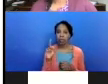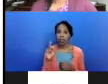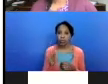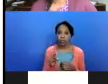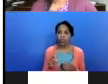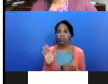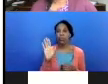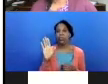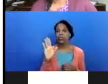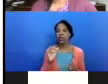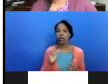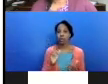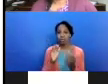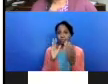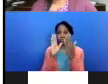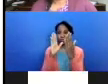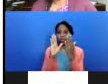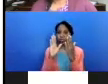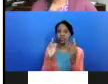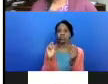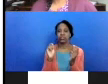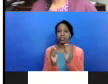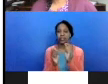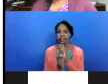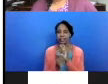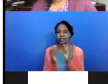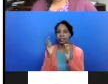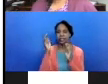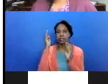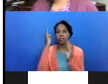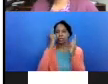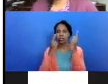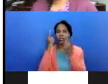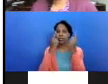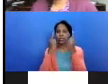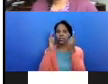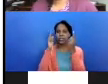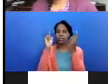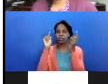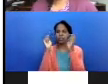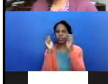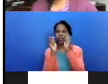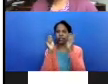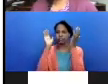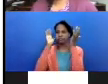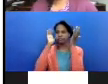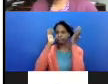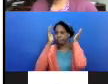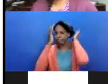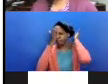did you transition your work and your organization's work? That's a fantastic